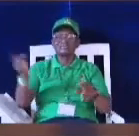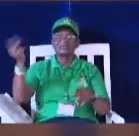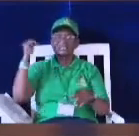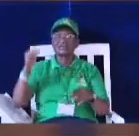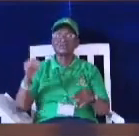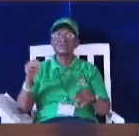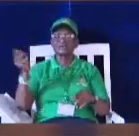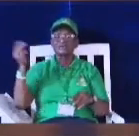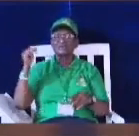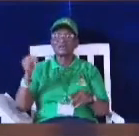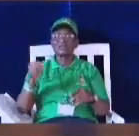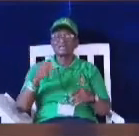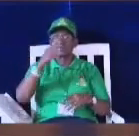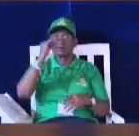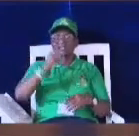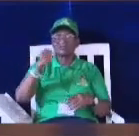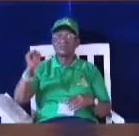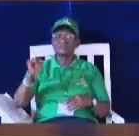mosquitoes were paying them